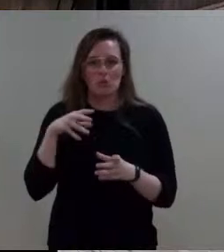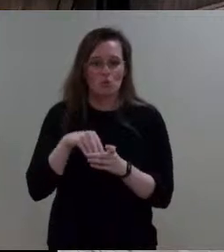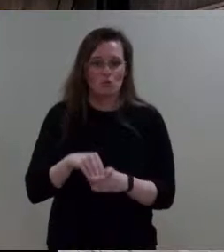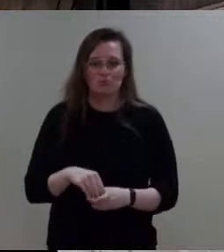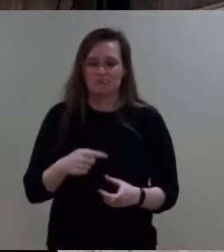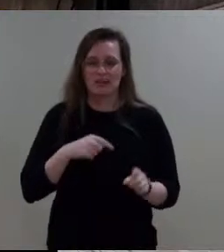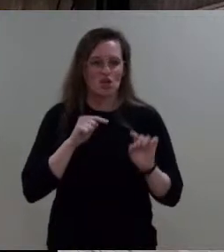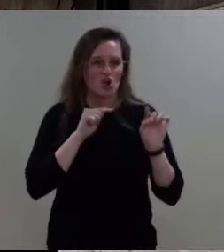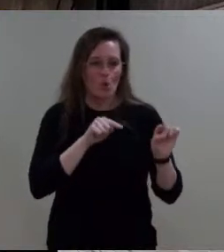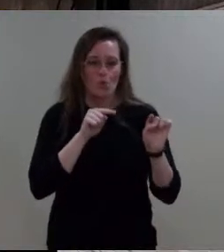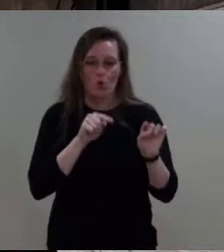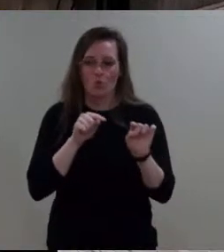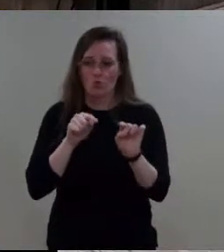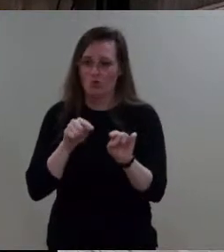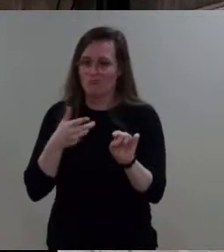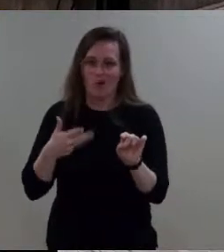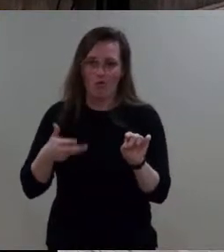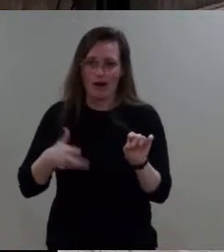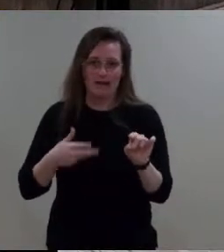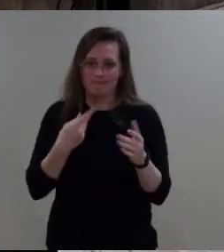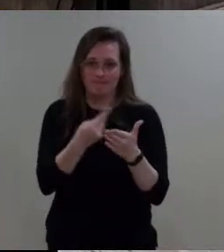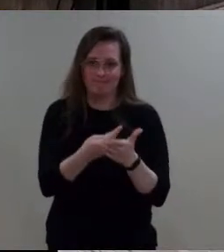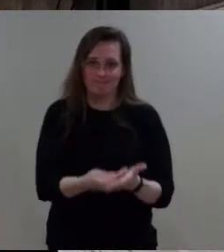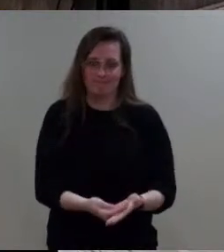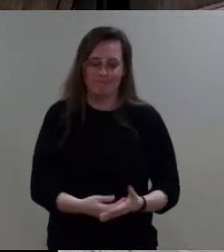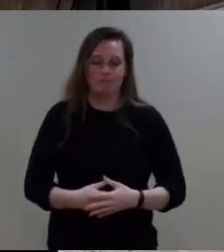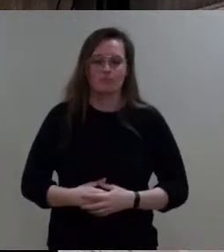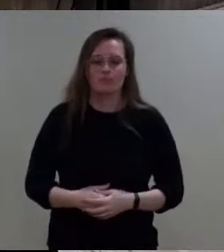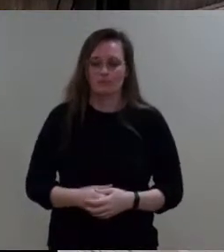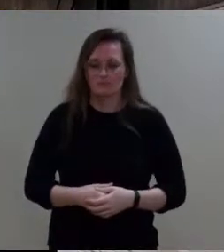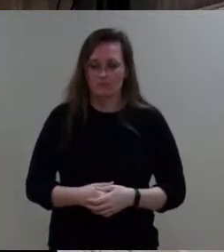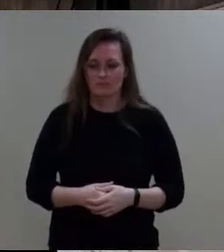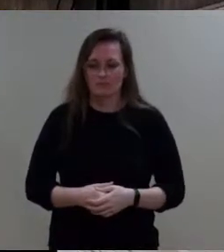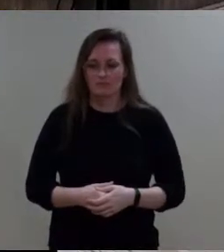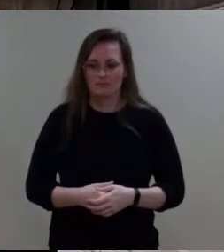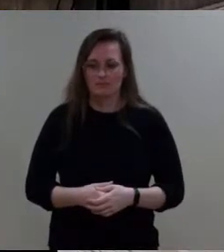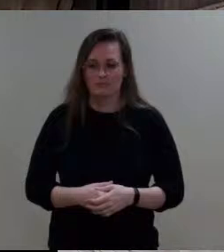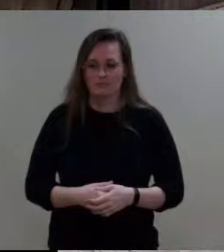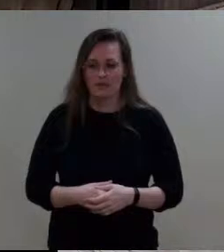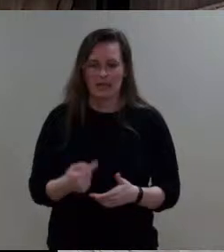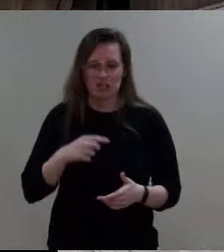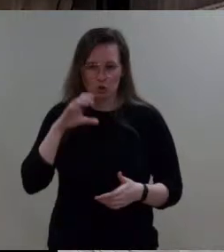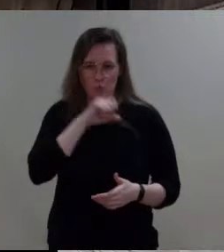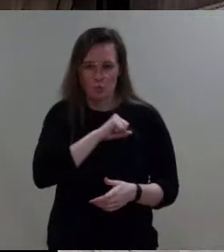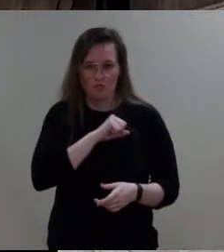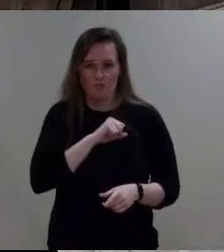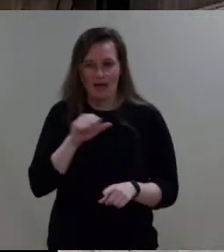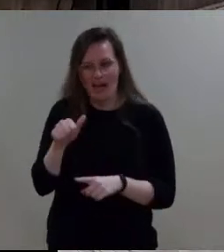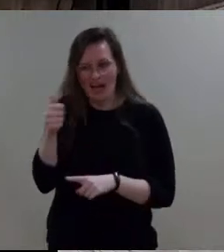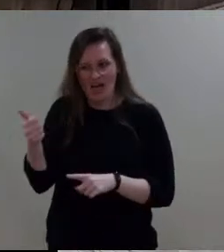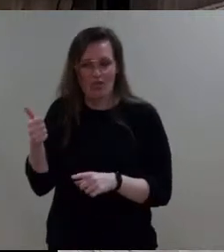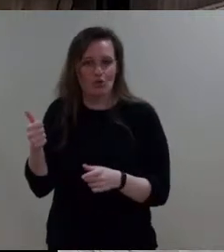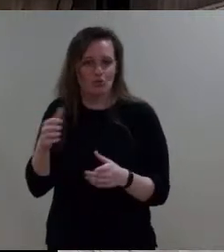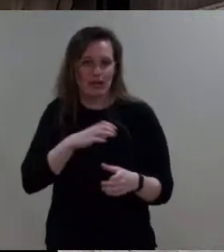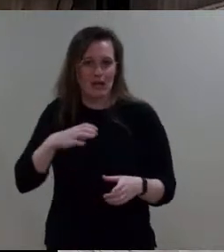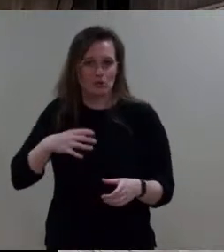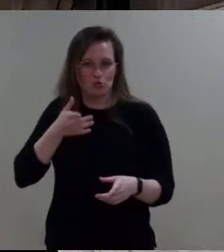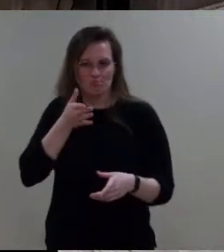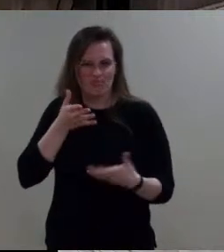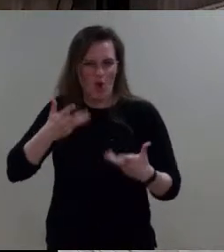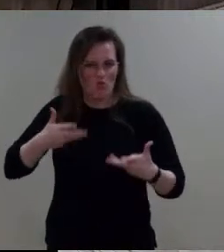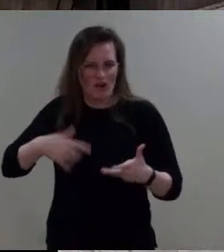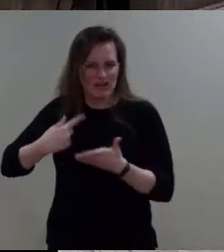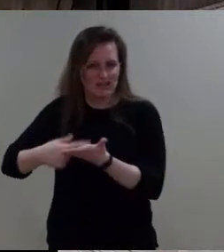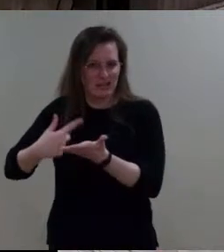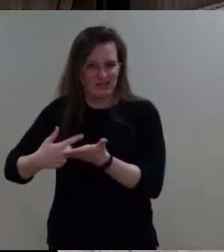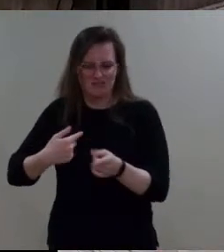attended there, and that those were probably discussed by other members of council, so I won't go into the details on